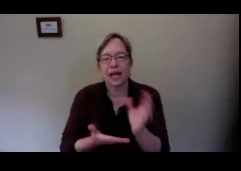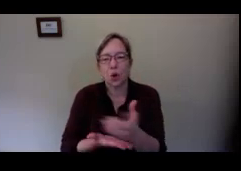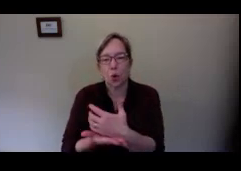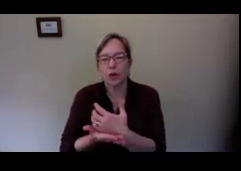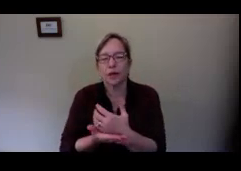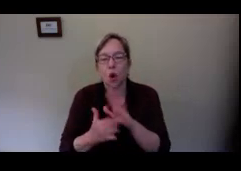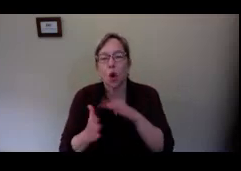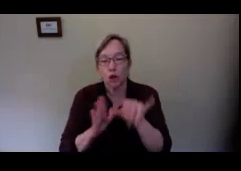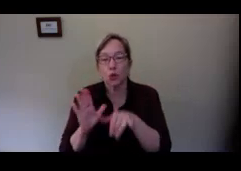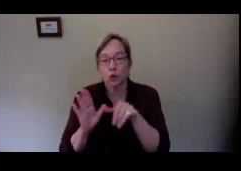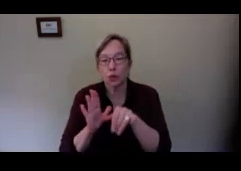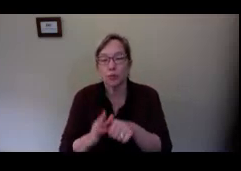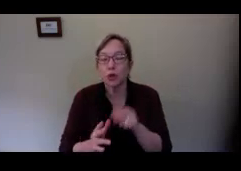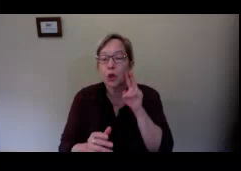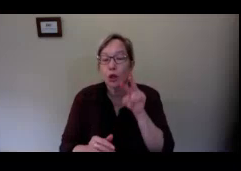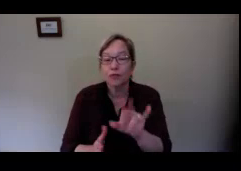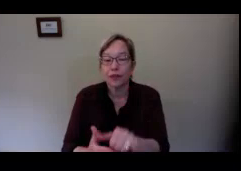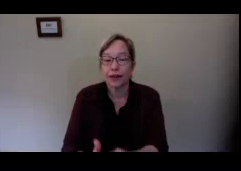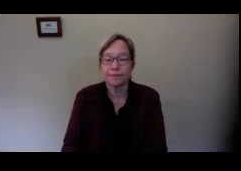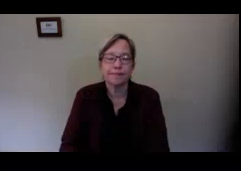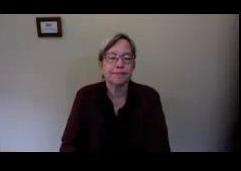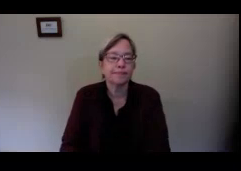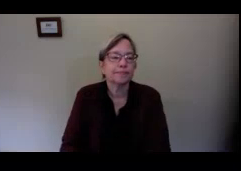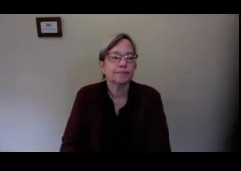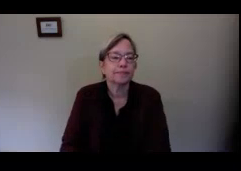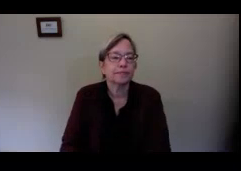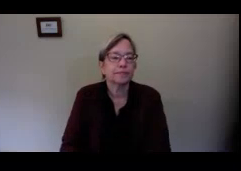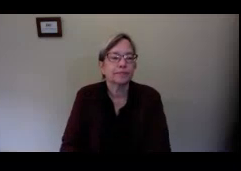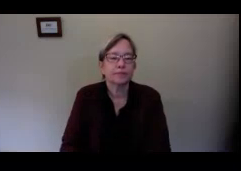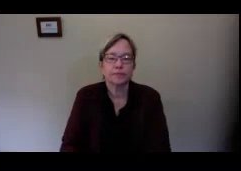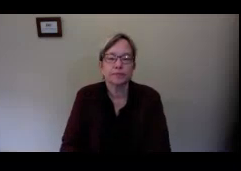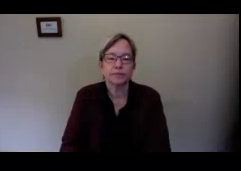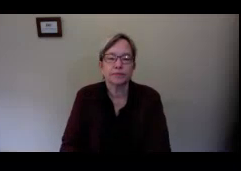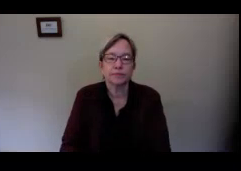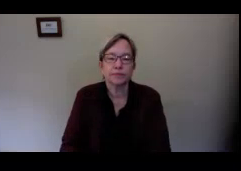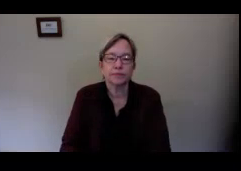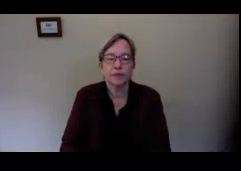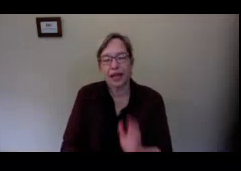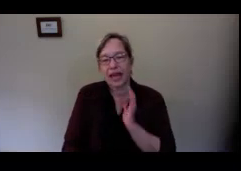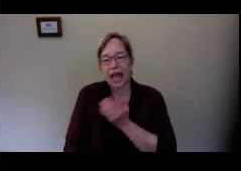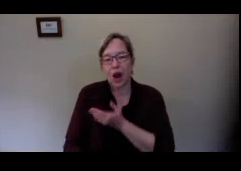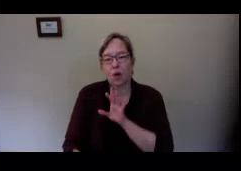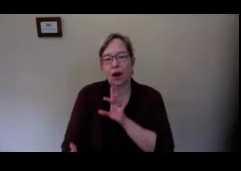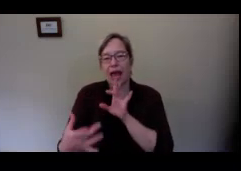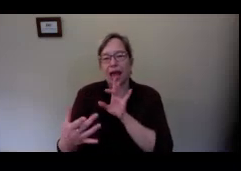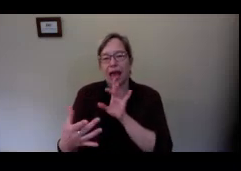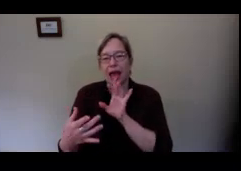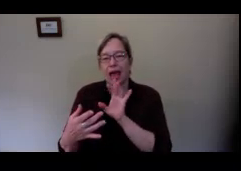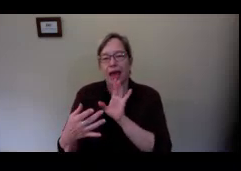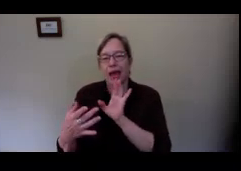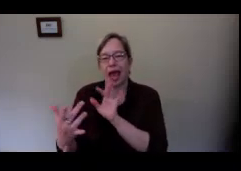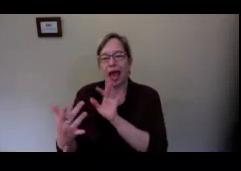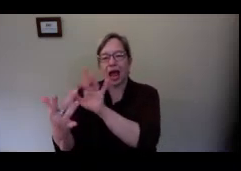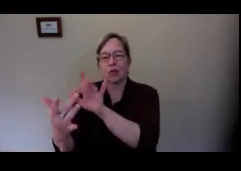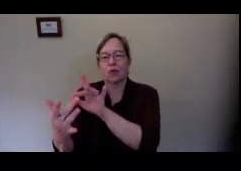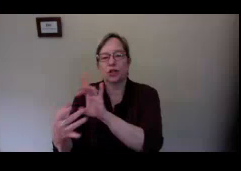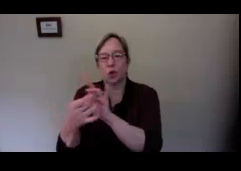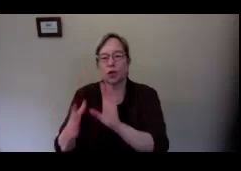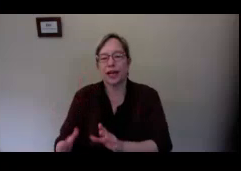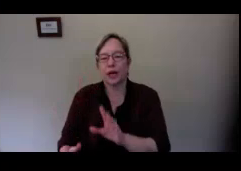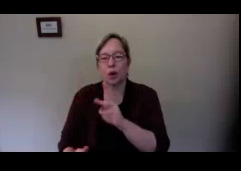from PHRC that you can look into. And that was hosted by our own outreach coordinator, Brittany Mellinger, who many of you are familiar